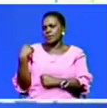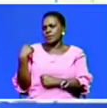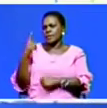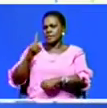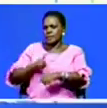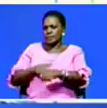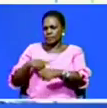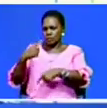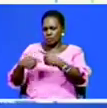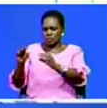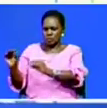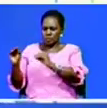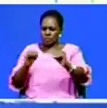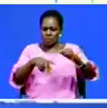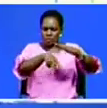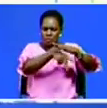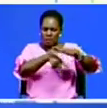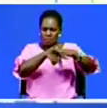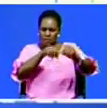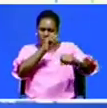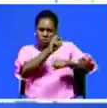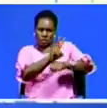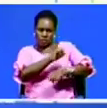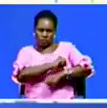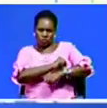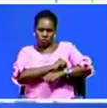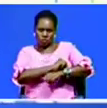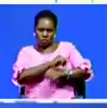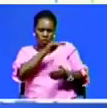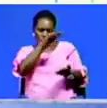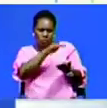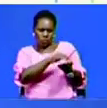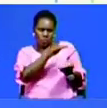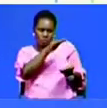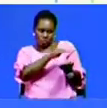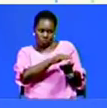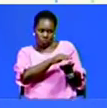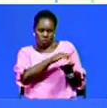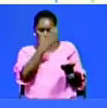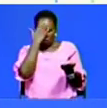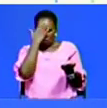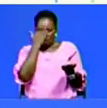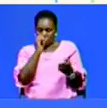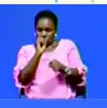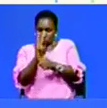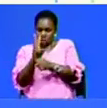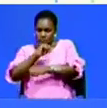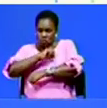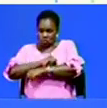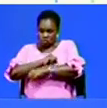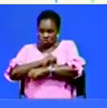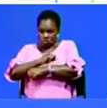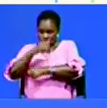keep on moving from primary to secondary, the number is reducing. Then from secondary school